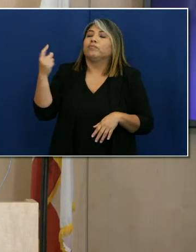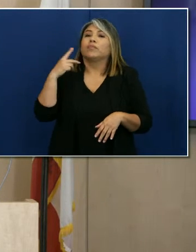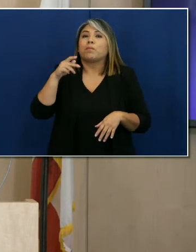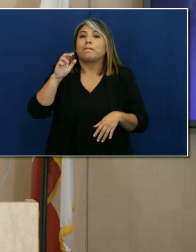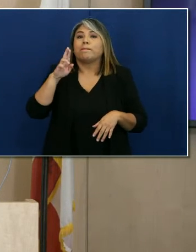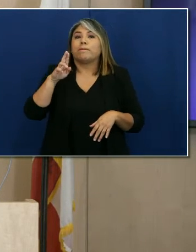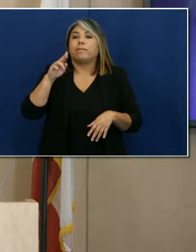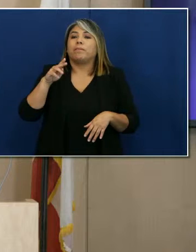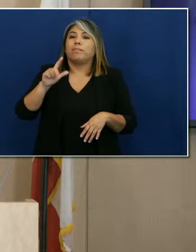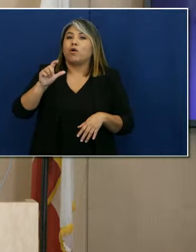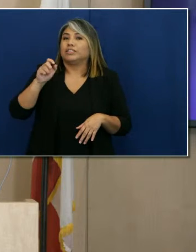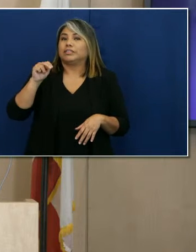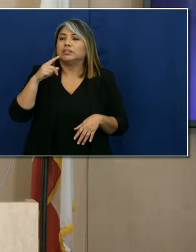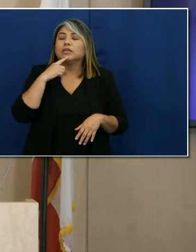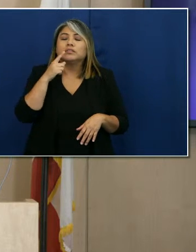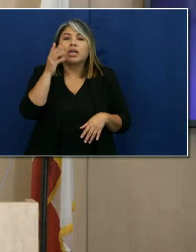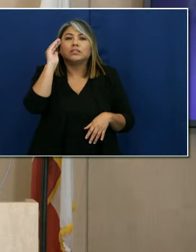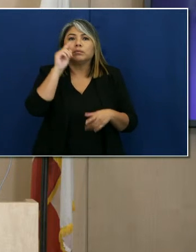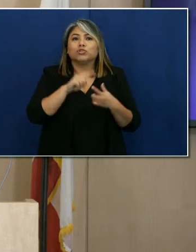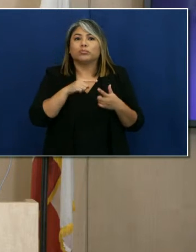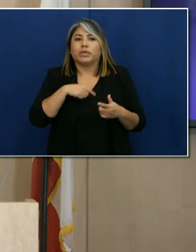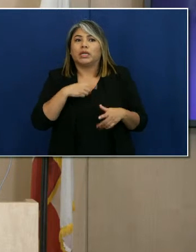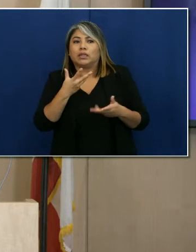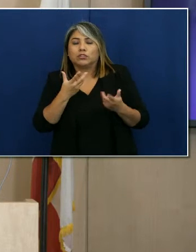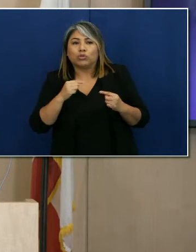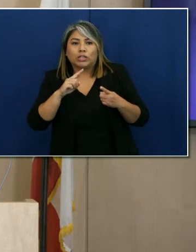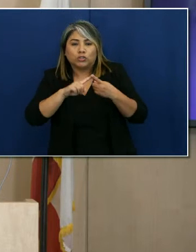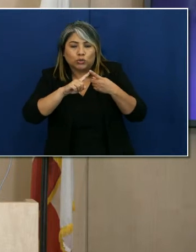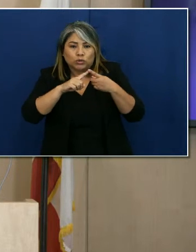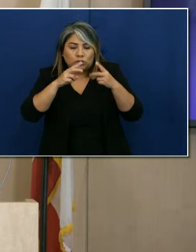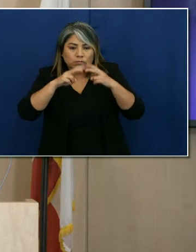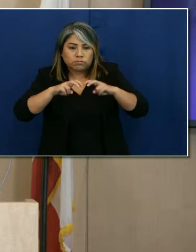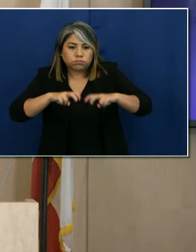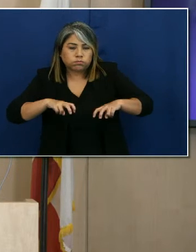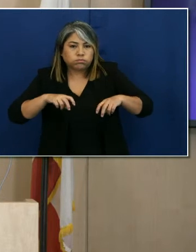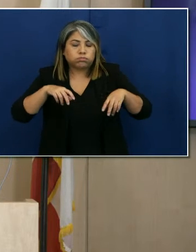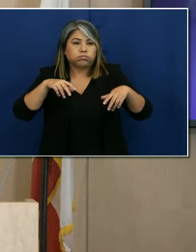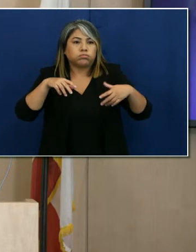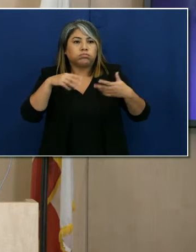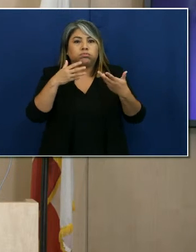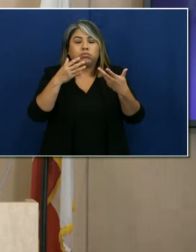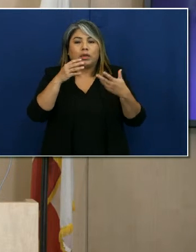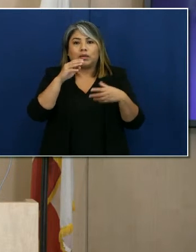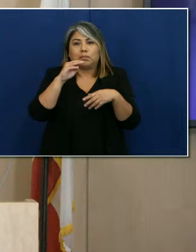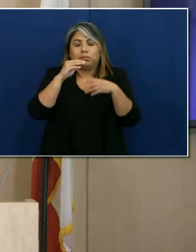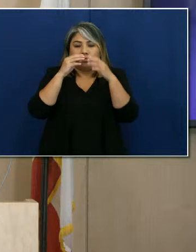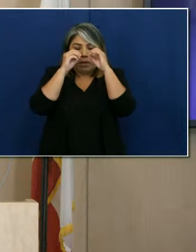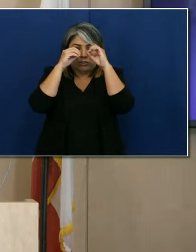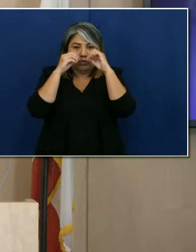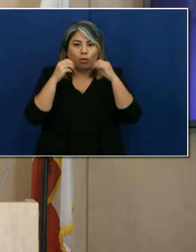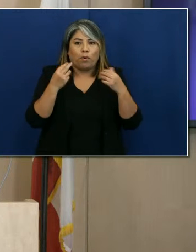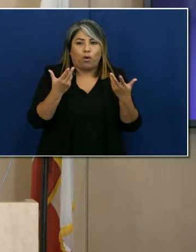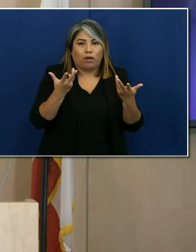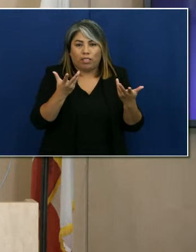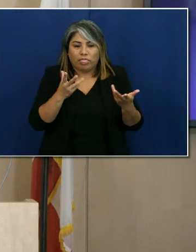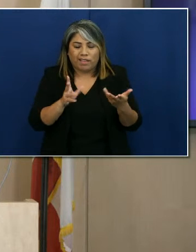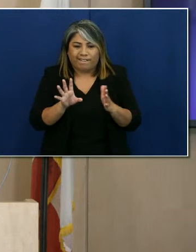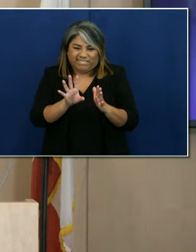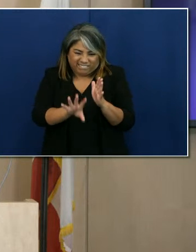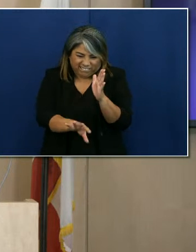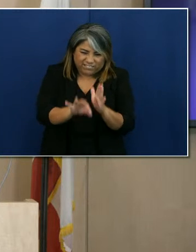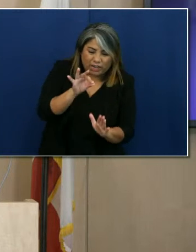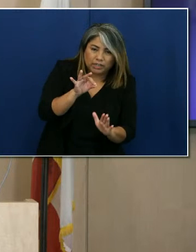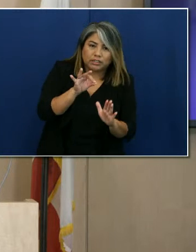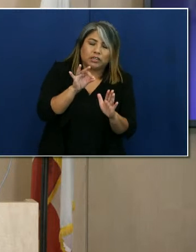that you guys have really tried to go in with a scalpel and try to figure out, or a microscope, whatever metaphors you want to use, and try